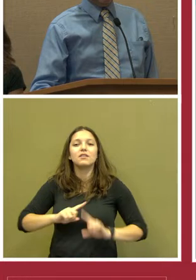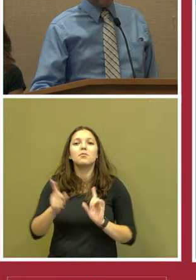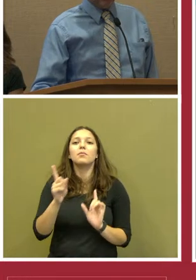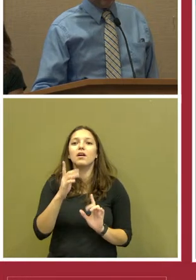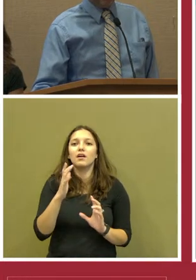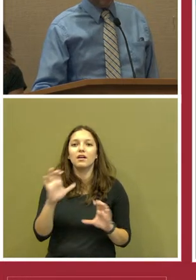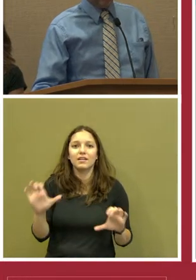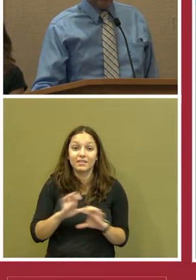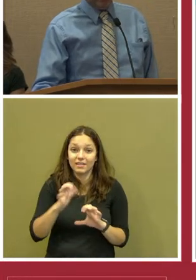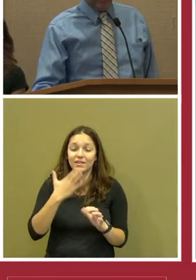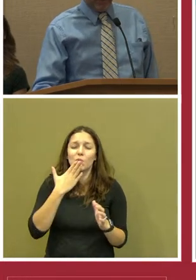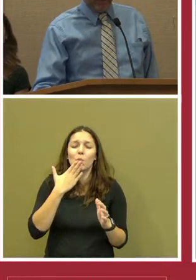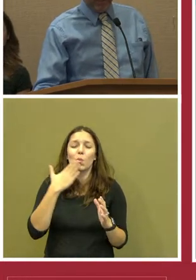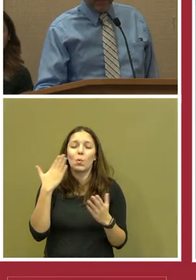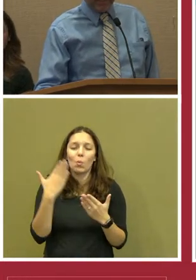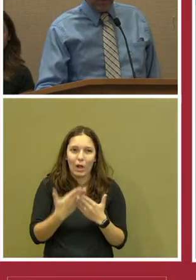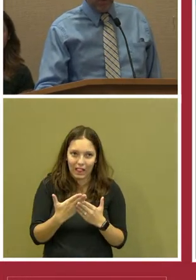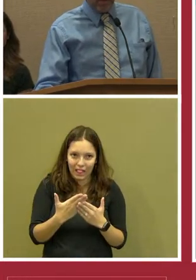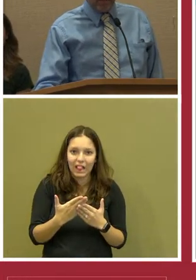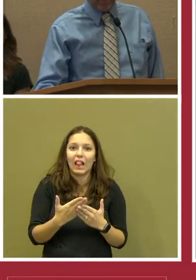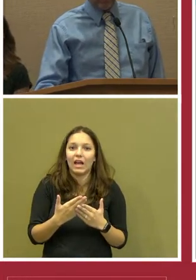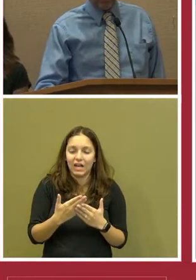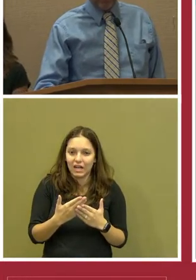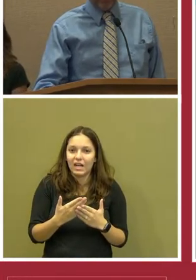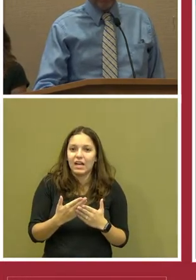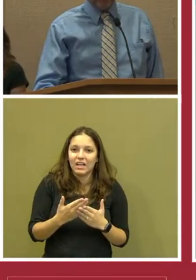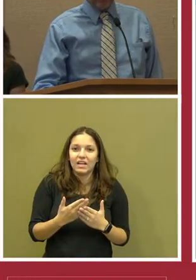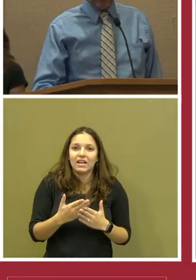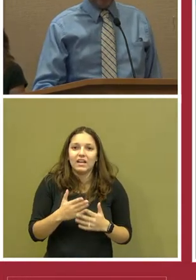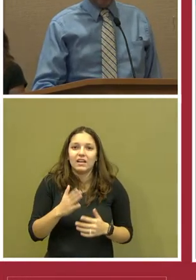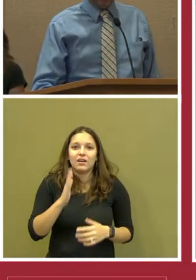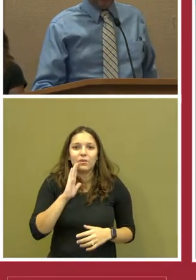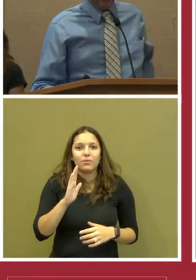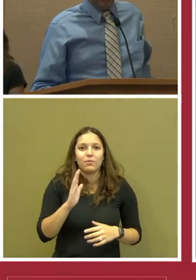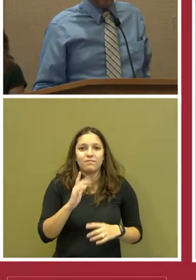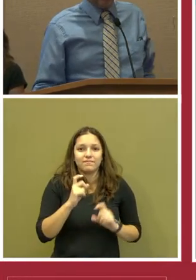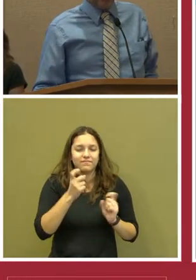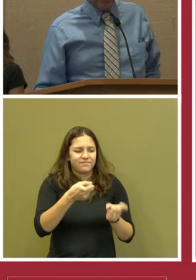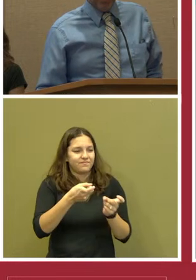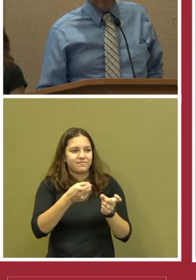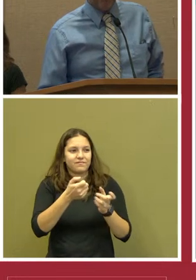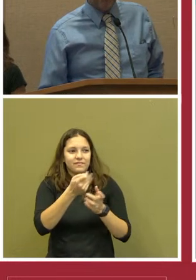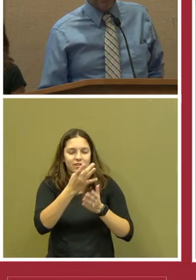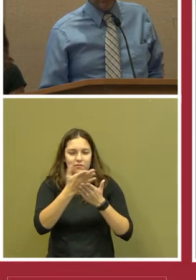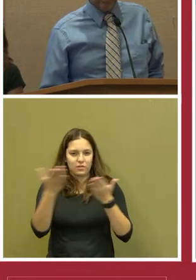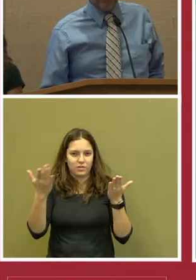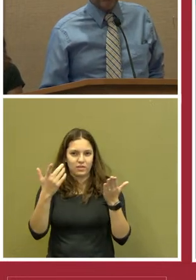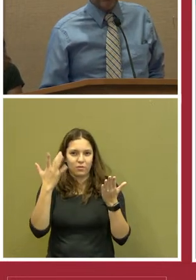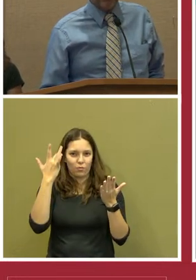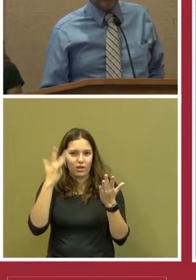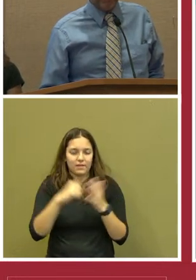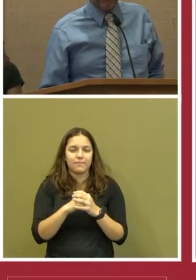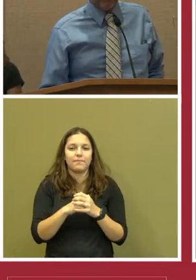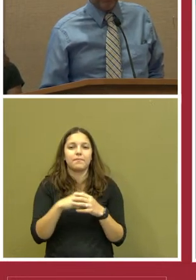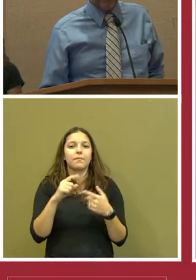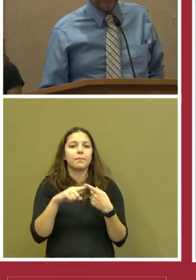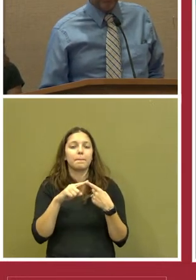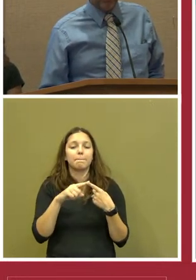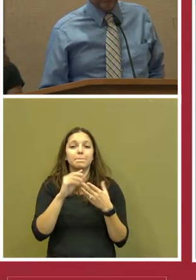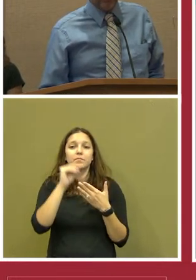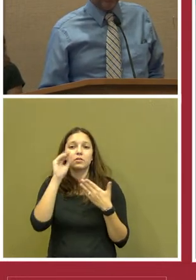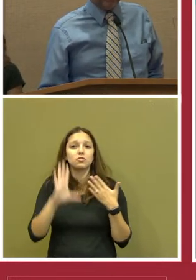incredibly, incredibly well. And I think one, I'm gonna attribute that to a couple of different things. One, the students, I